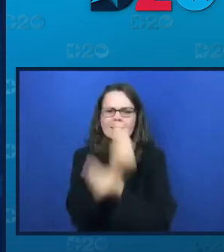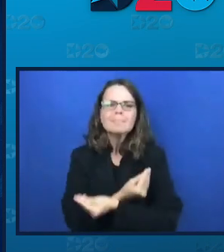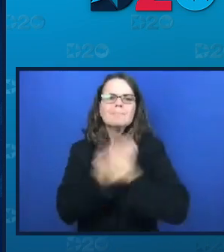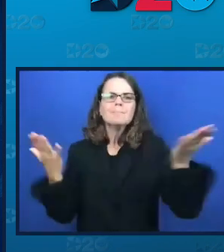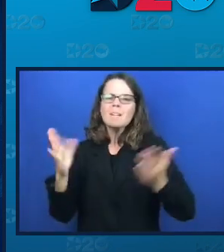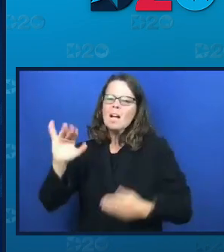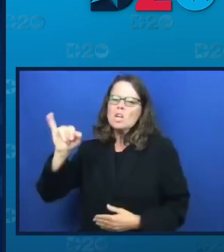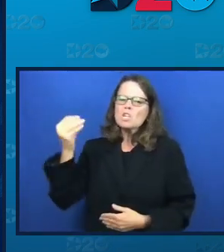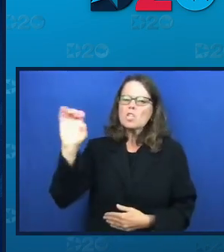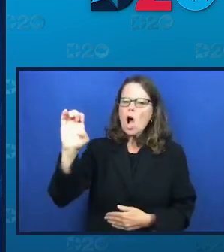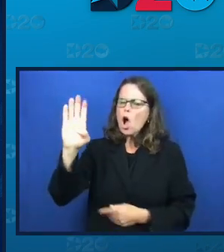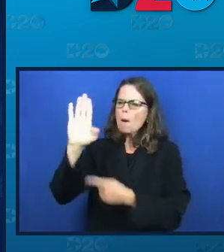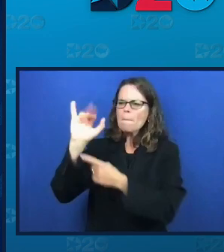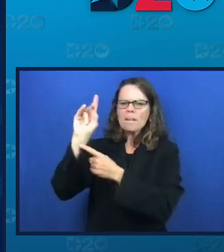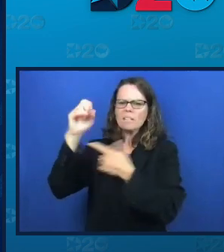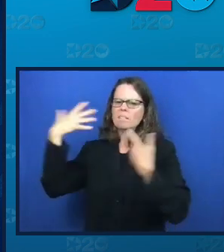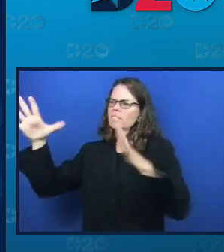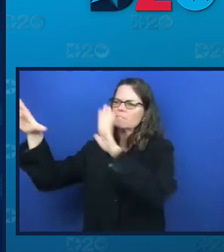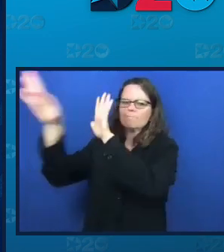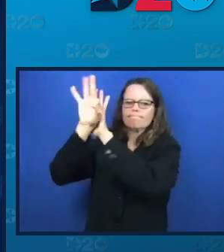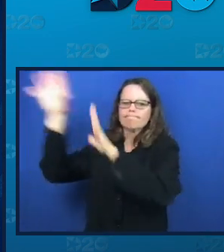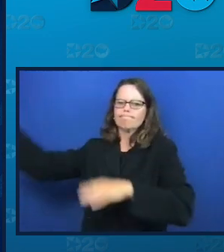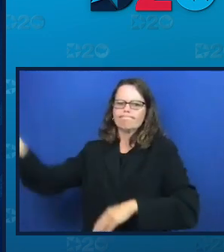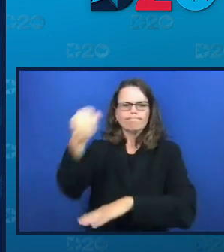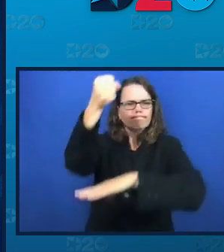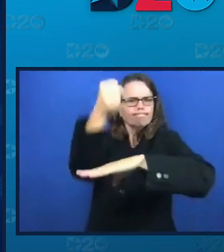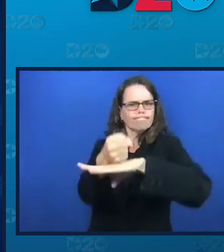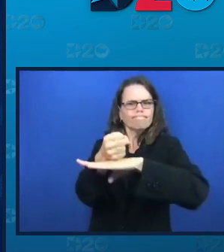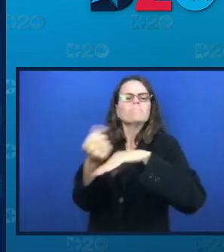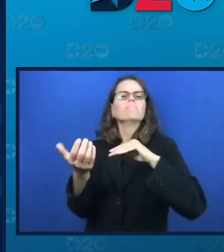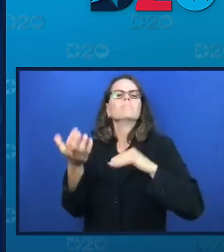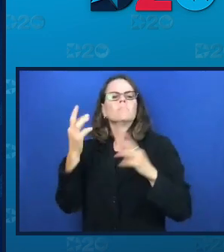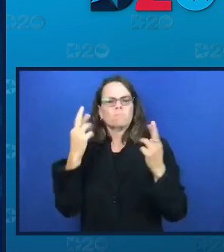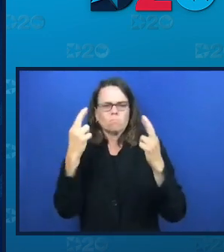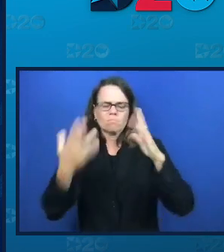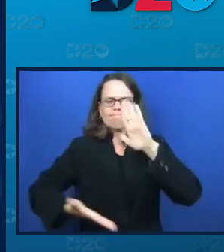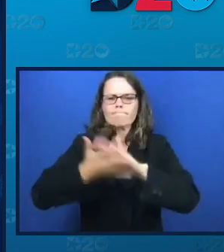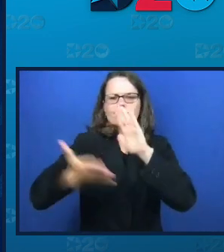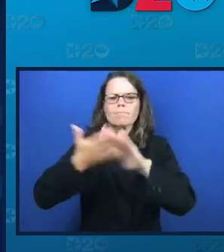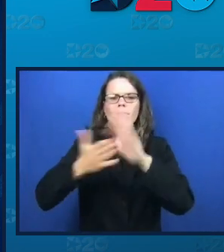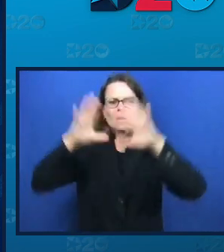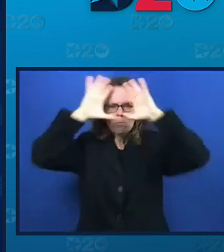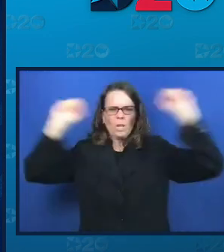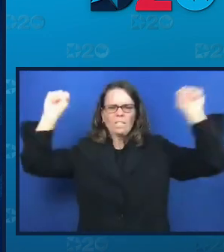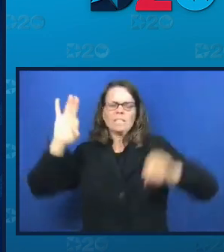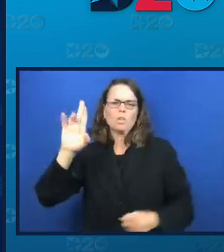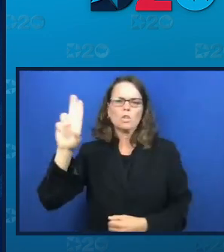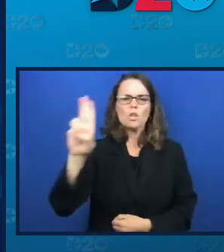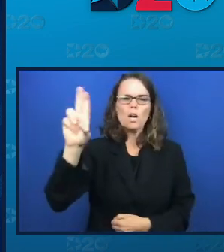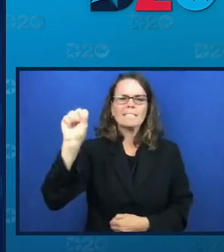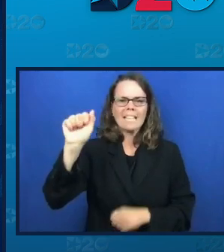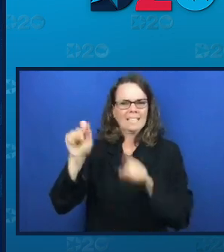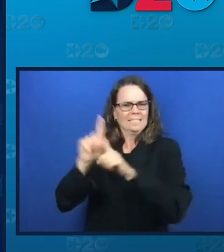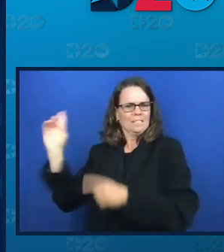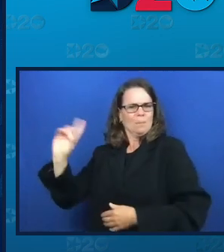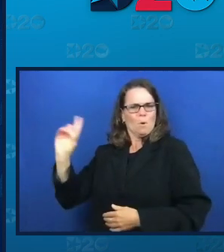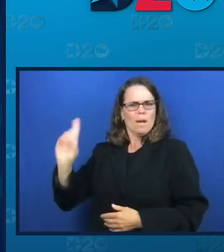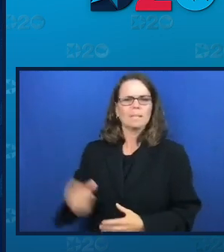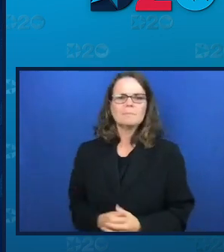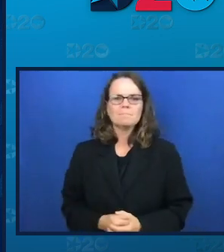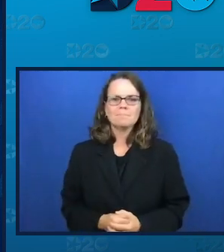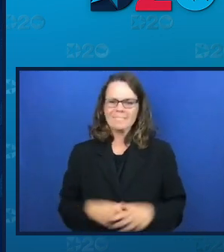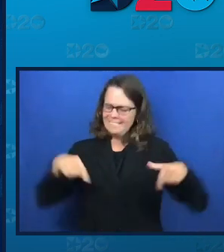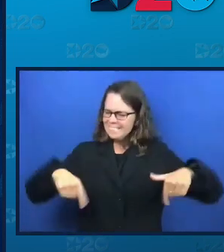for President of the United States. I'll see you on Thursday. Our mission is to fight